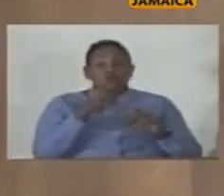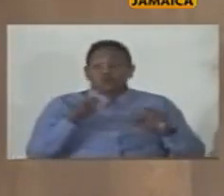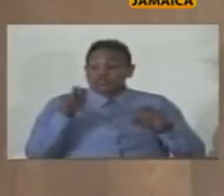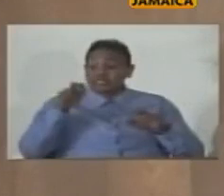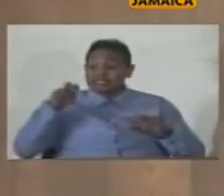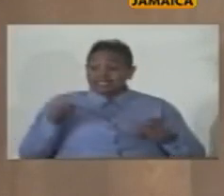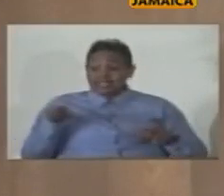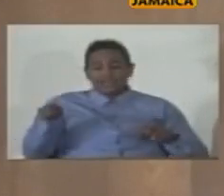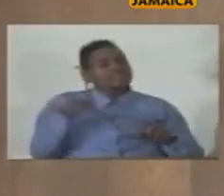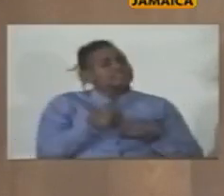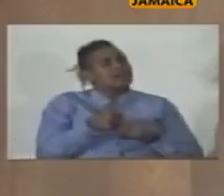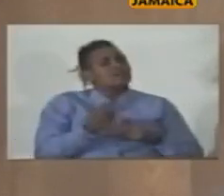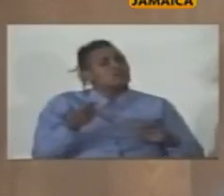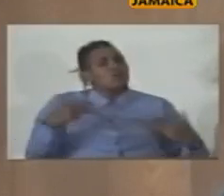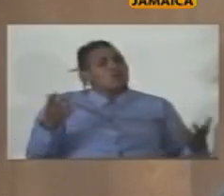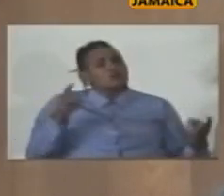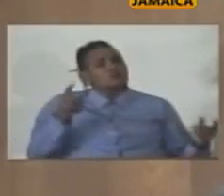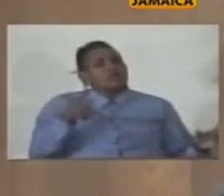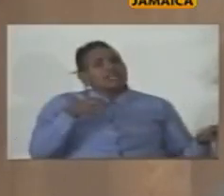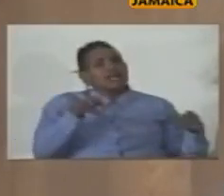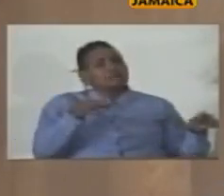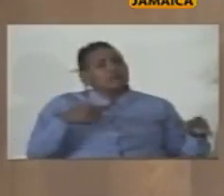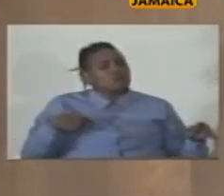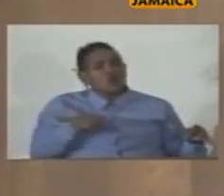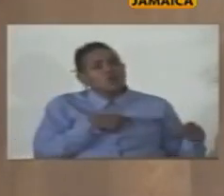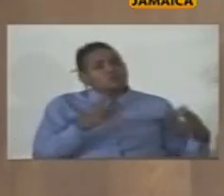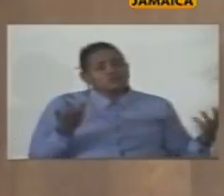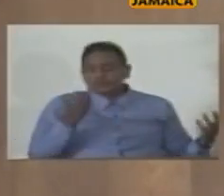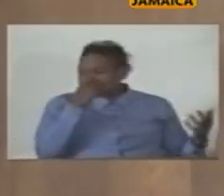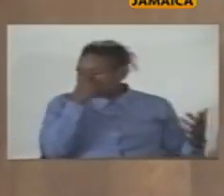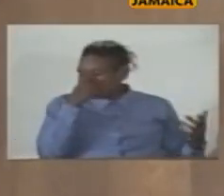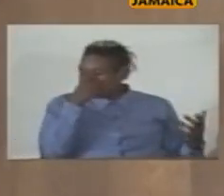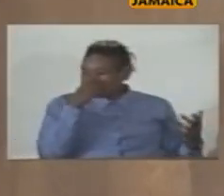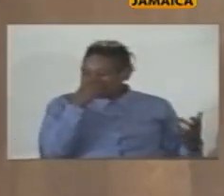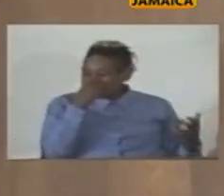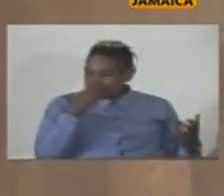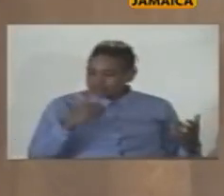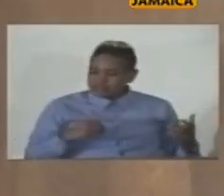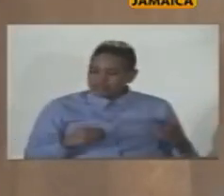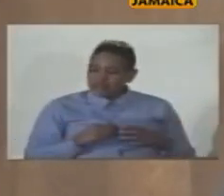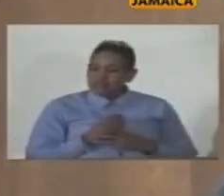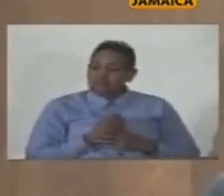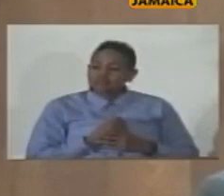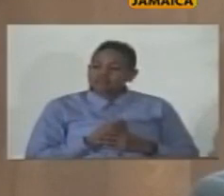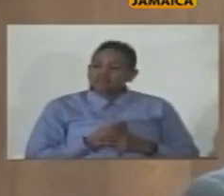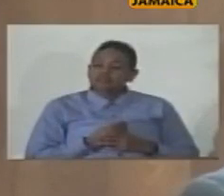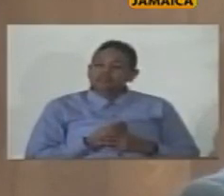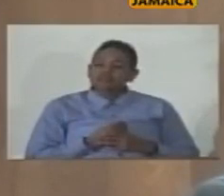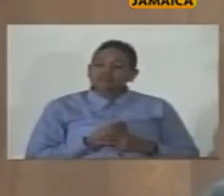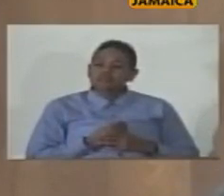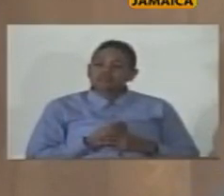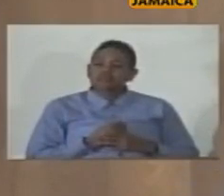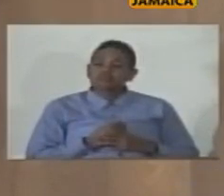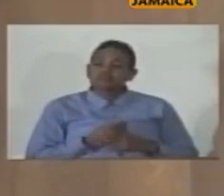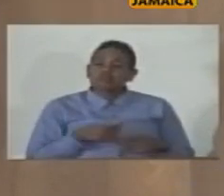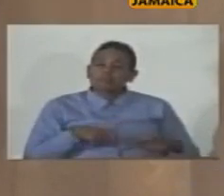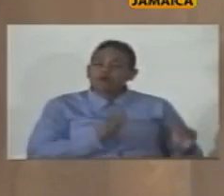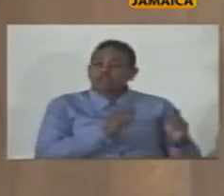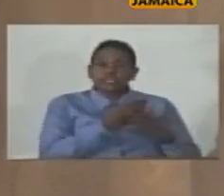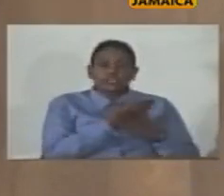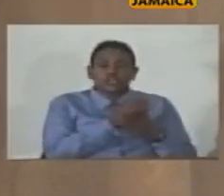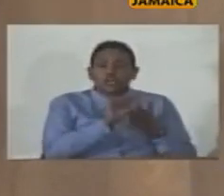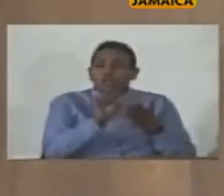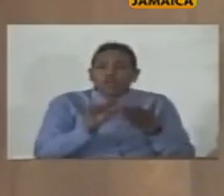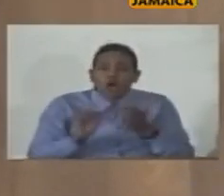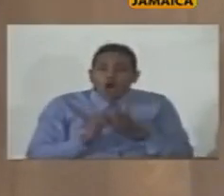there, to quickly explain to us the bauxite cost-sharing scheme to